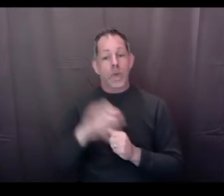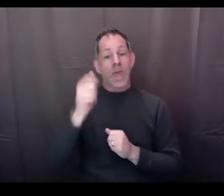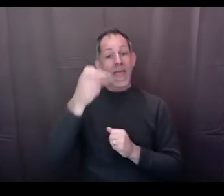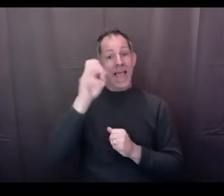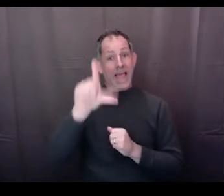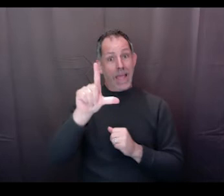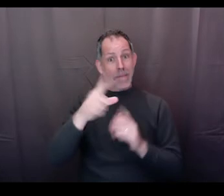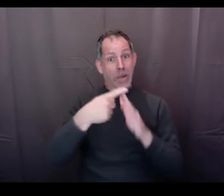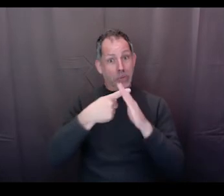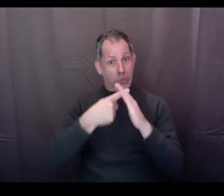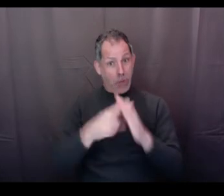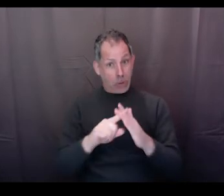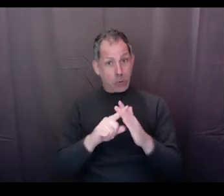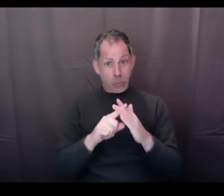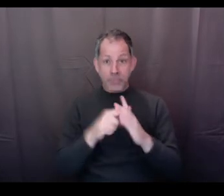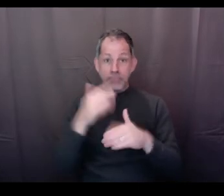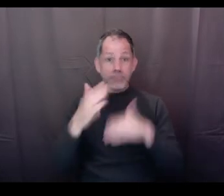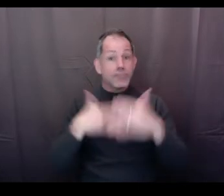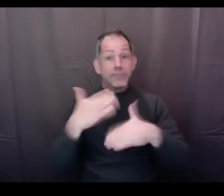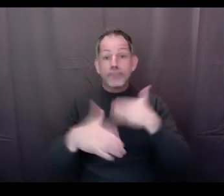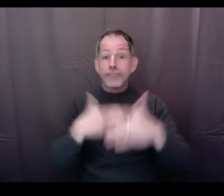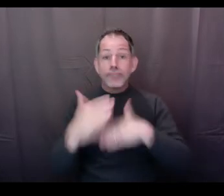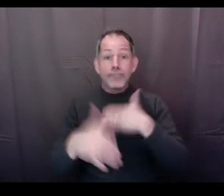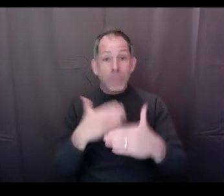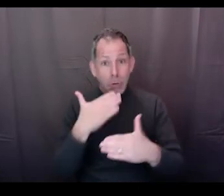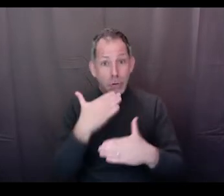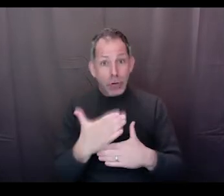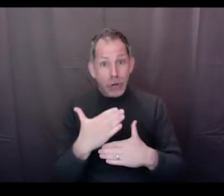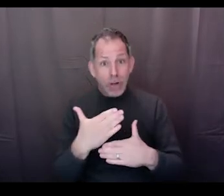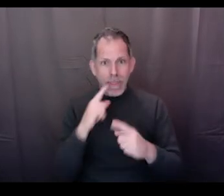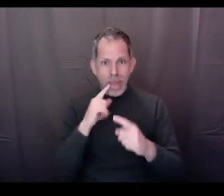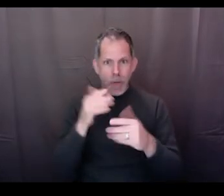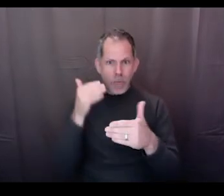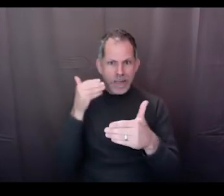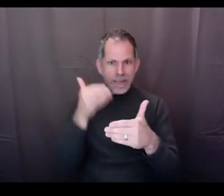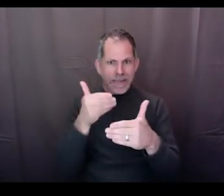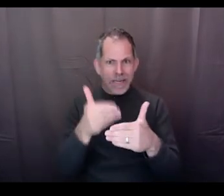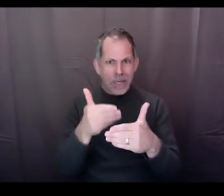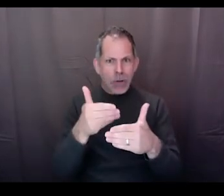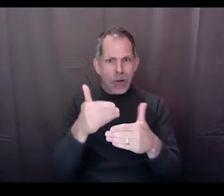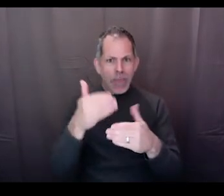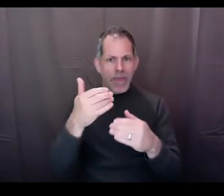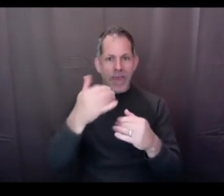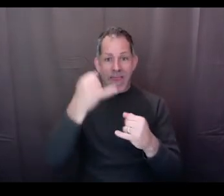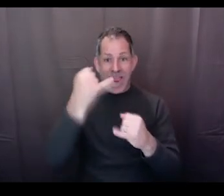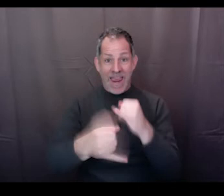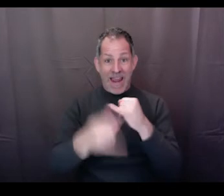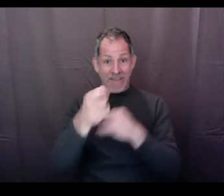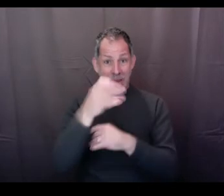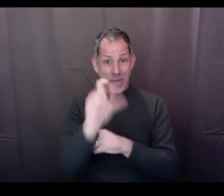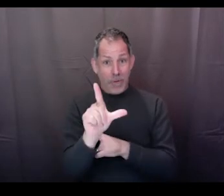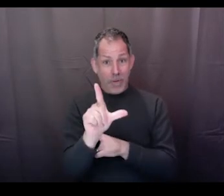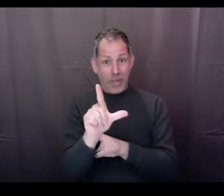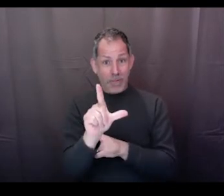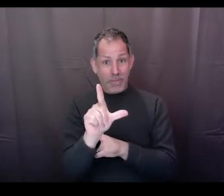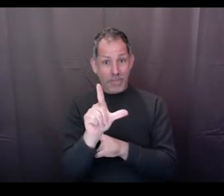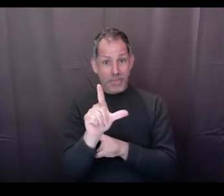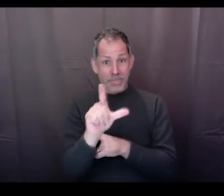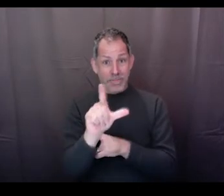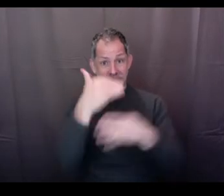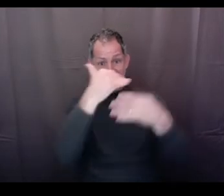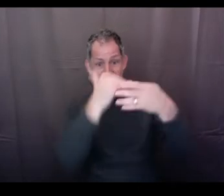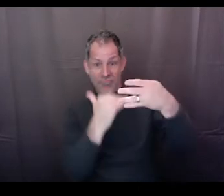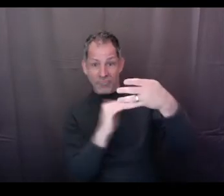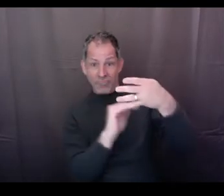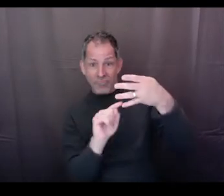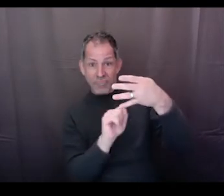we had that going into April, but as you can see in the latter part of April, it's come back up and really is